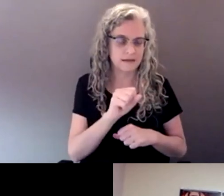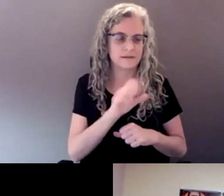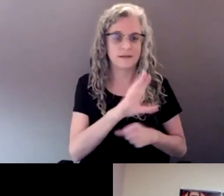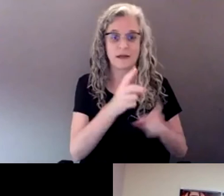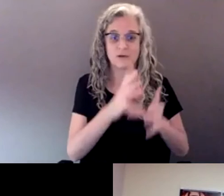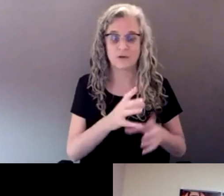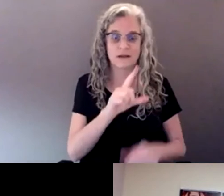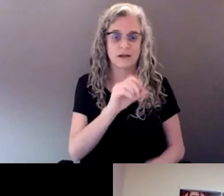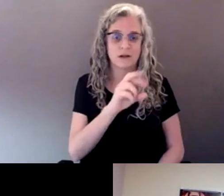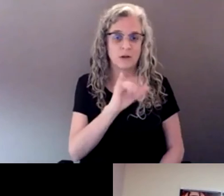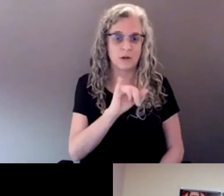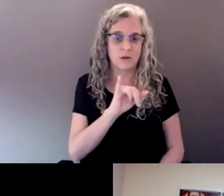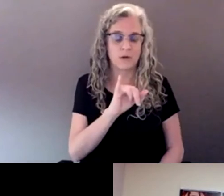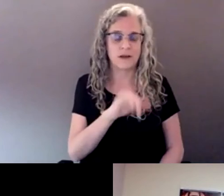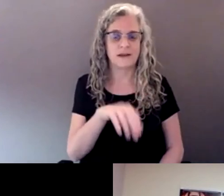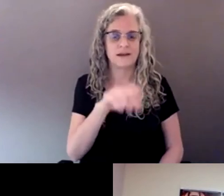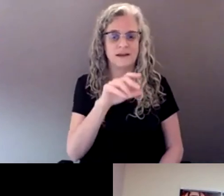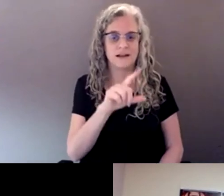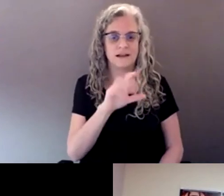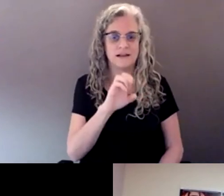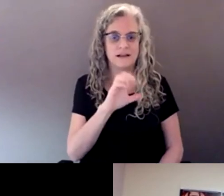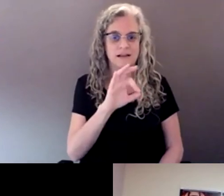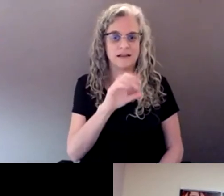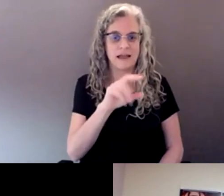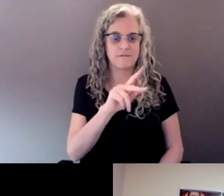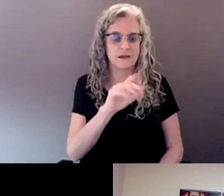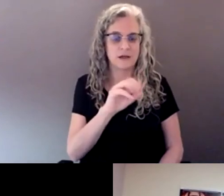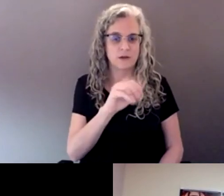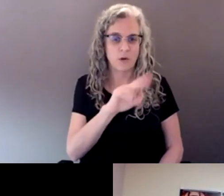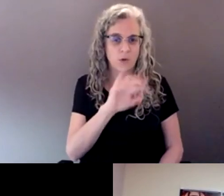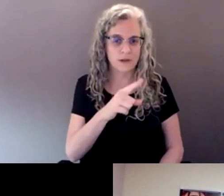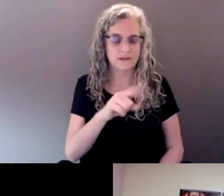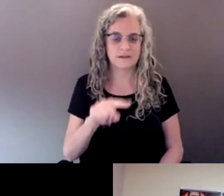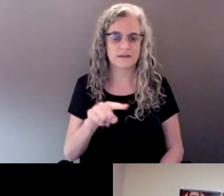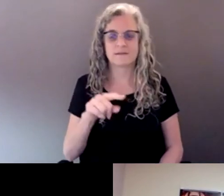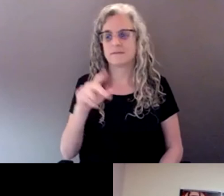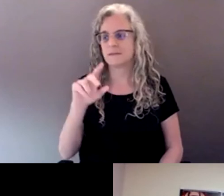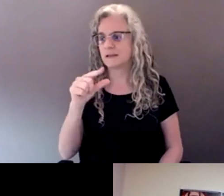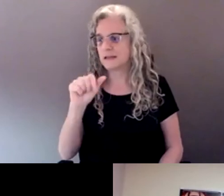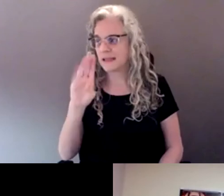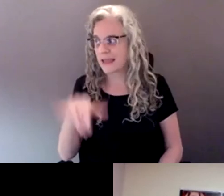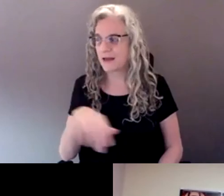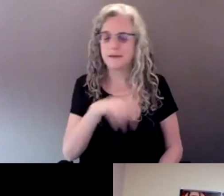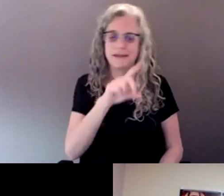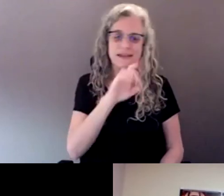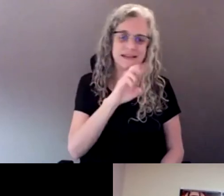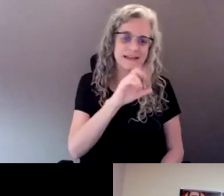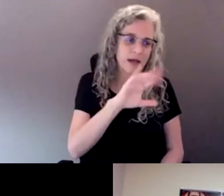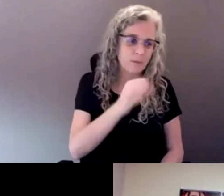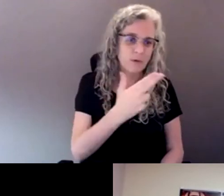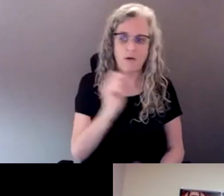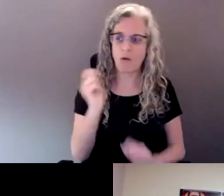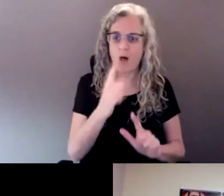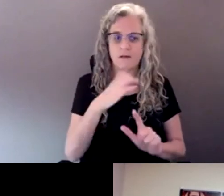Lefkowitz, and Dean Uta Poiger, to Gabby and to Deborah, and to everybody on the committee who's helped to make